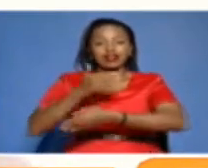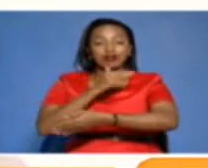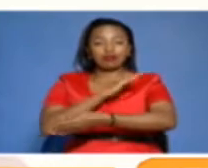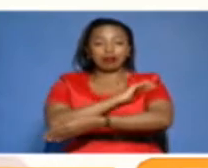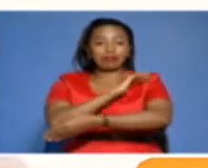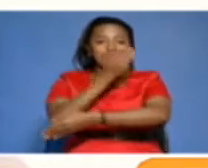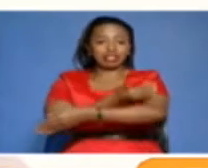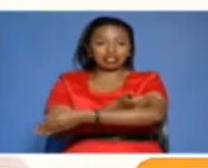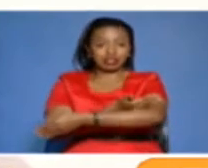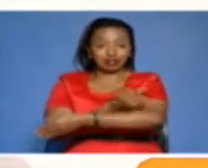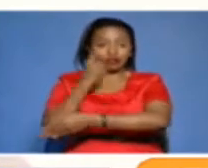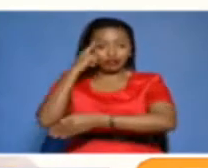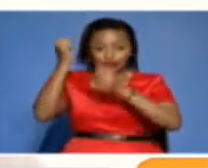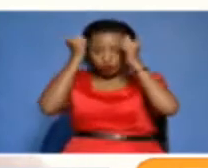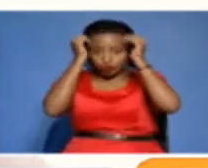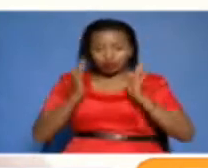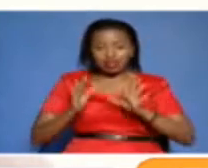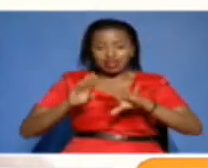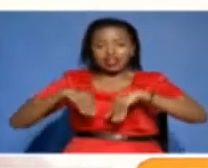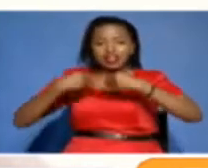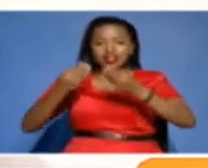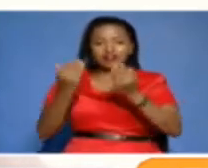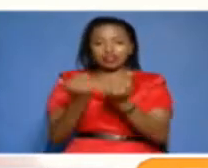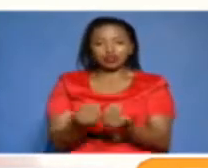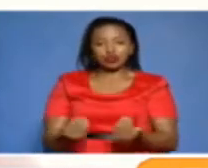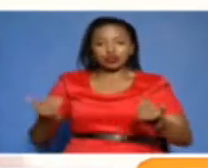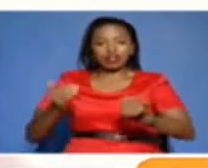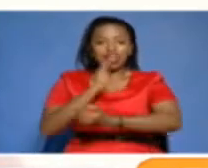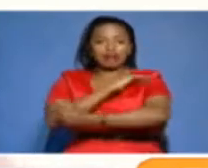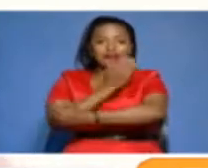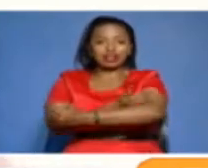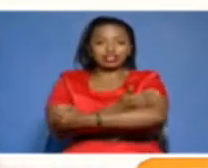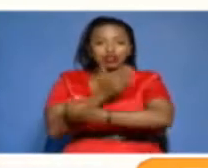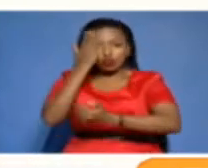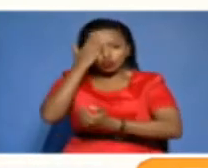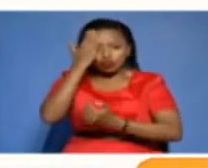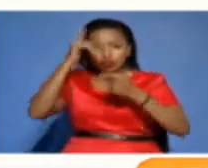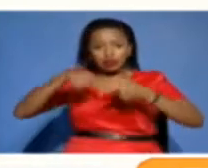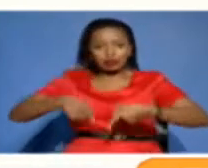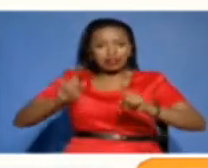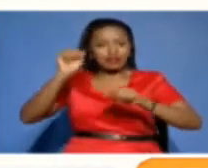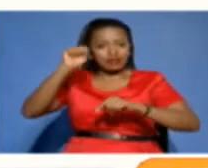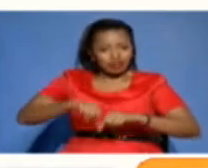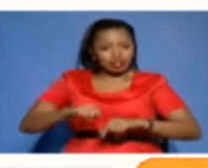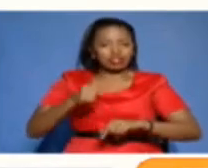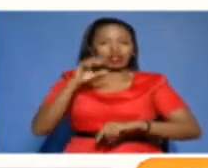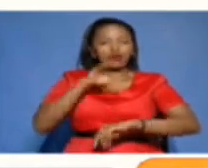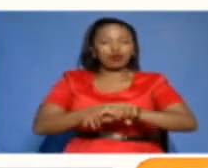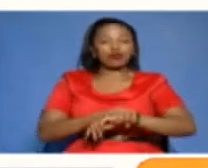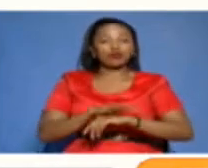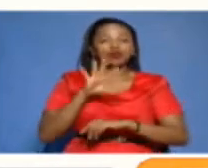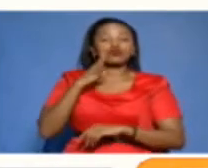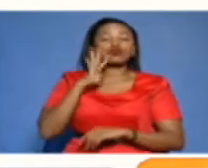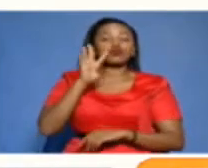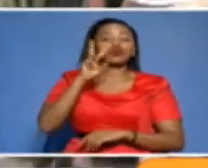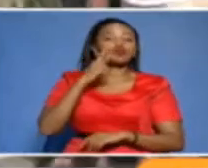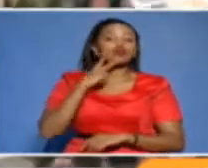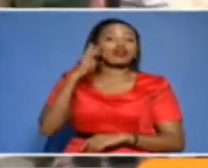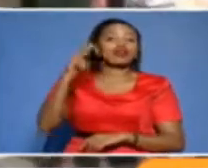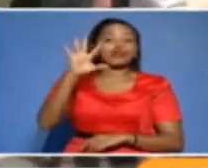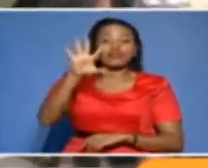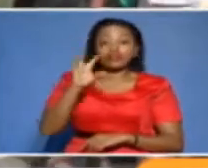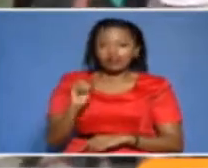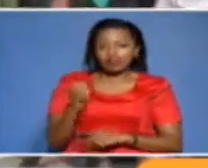building platform, it gives the students the capacity to discover themselves. So yes, you got 250. Begin a journey